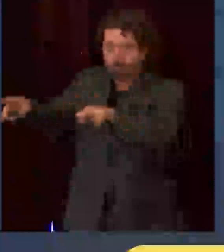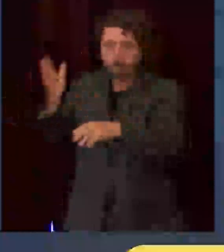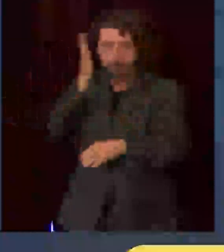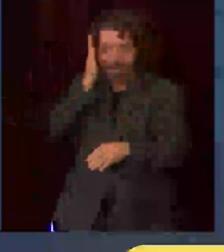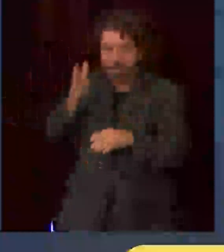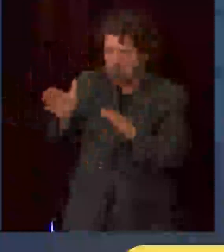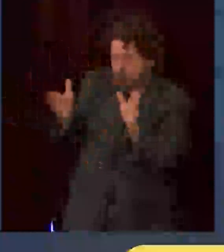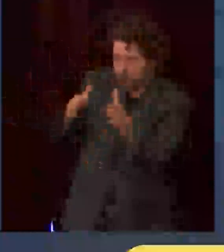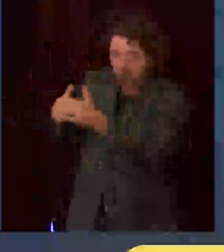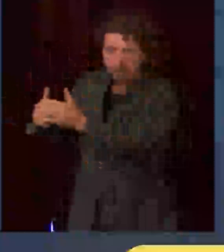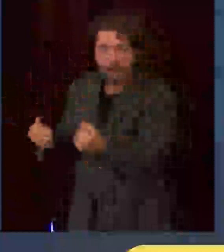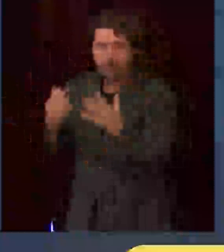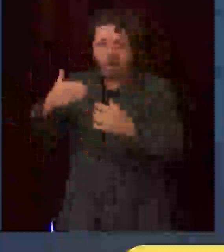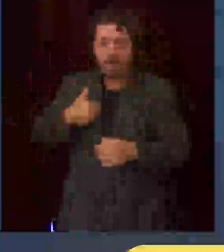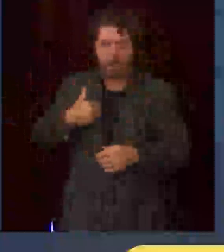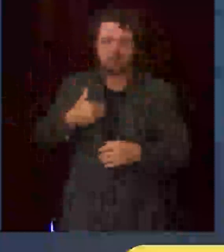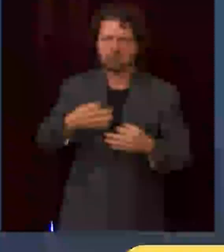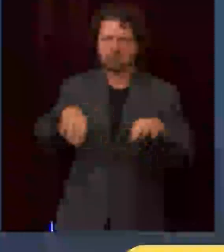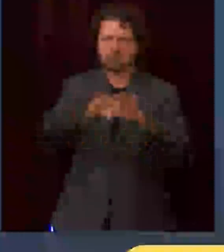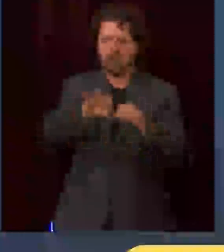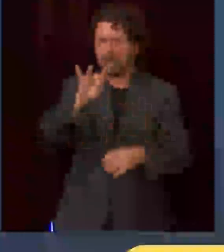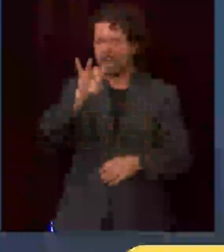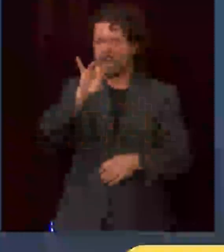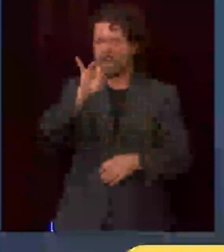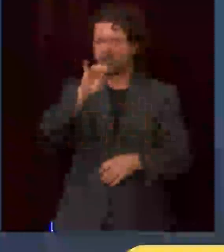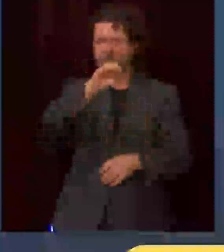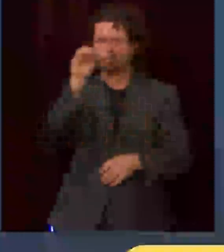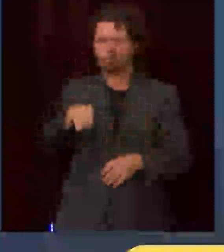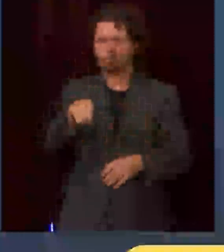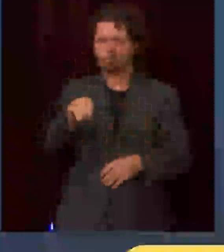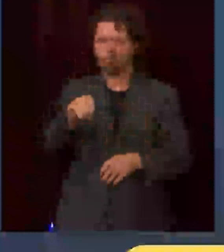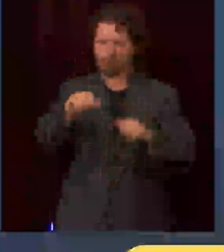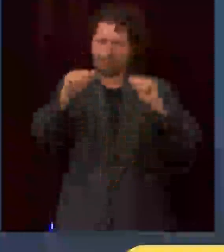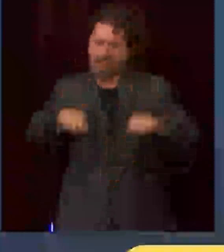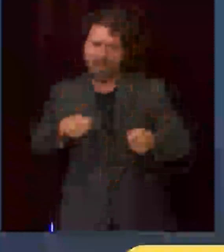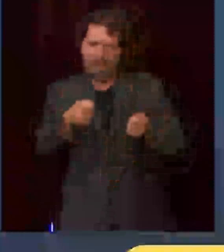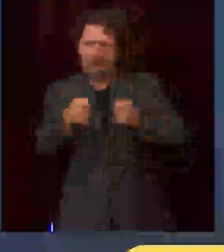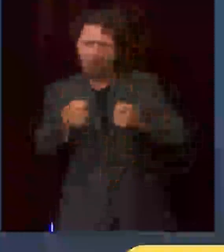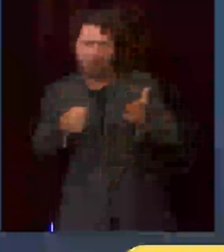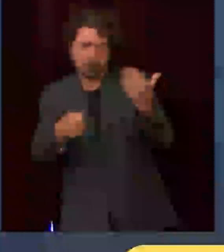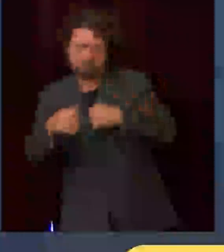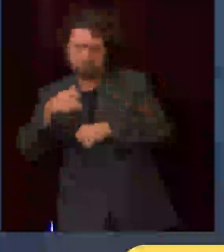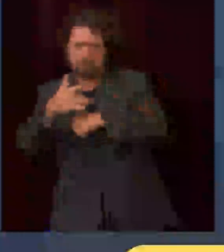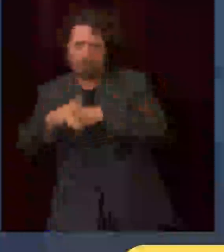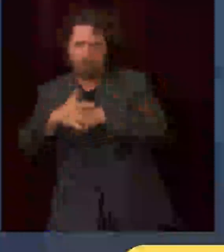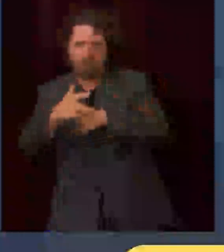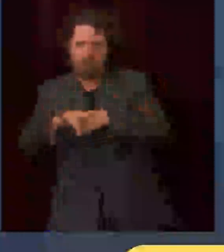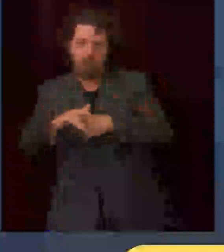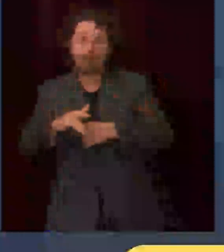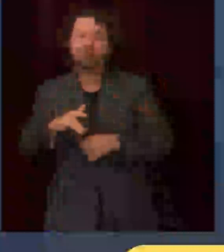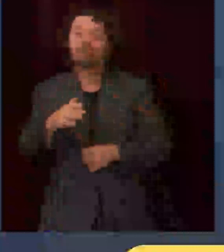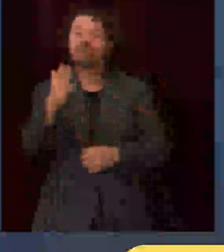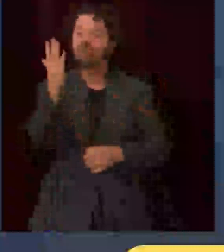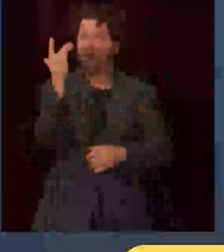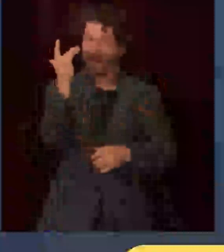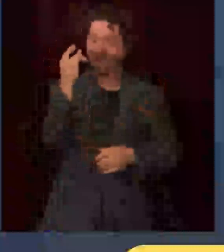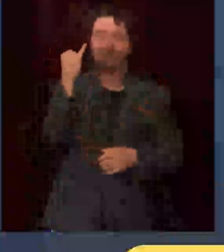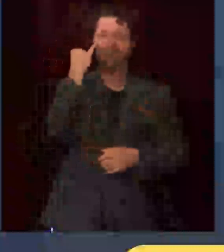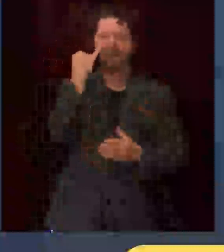the virus spring back, as it has, unfortunately, in a number of communities and nations across the